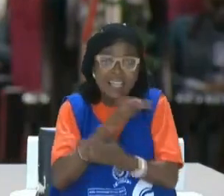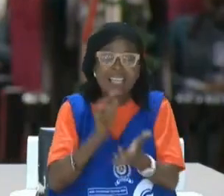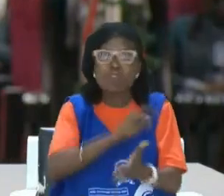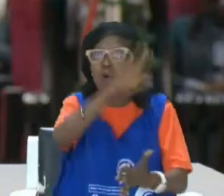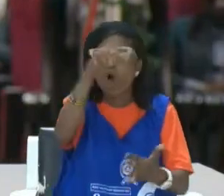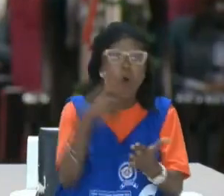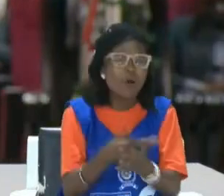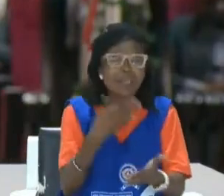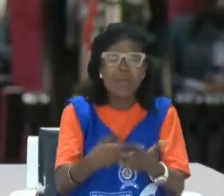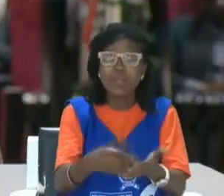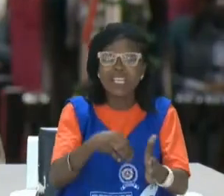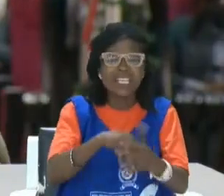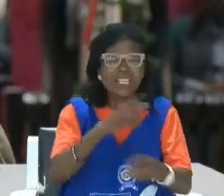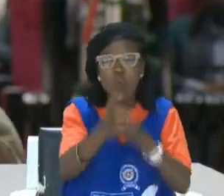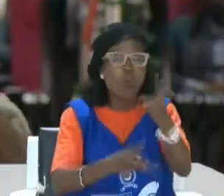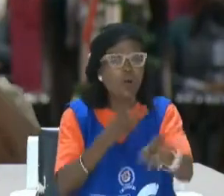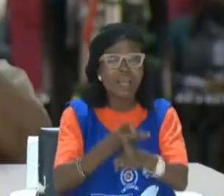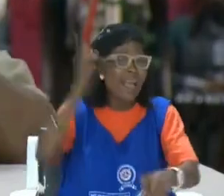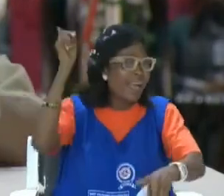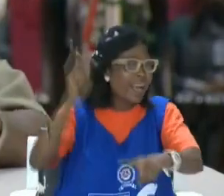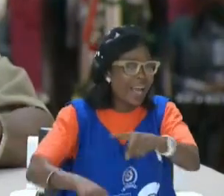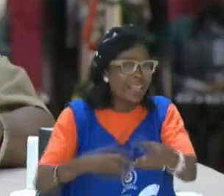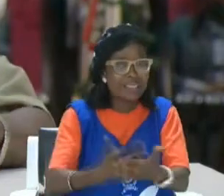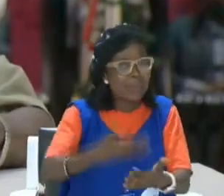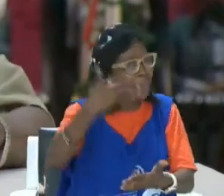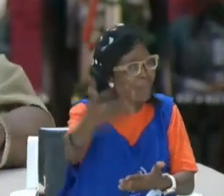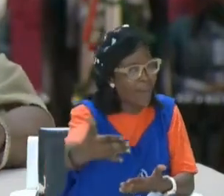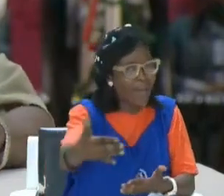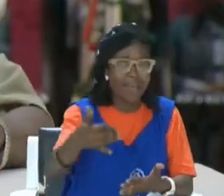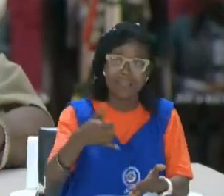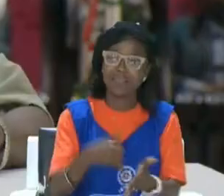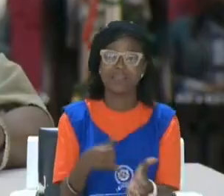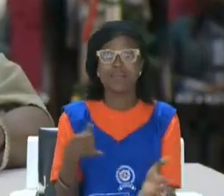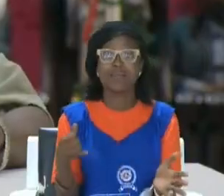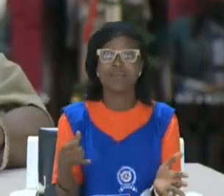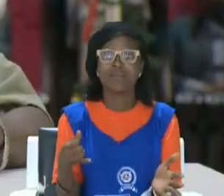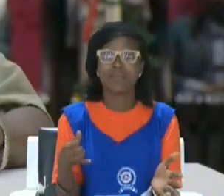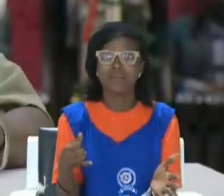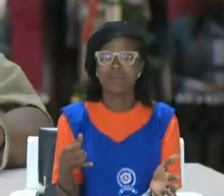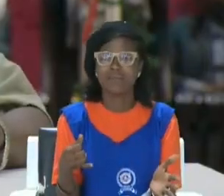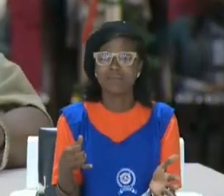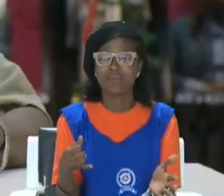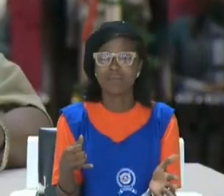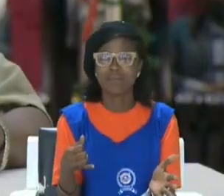world cannot pay for one soul.